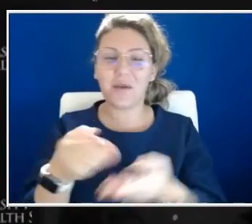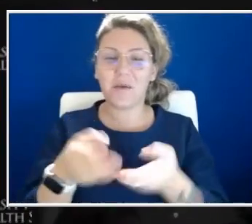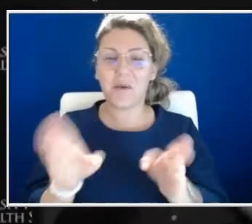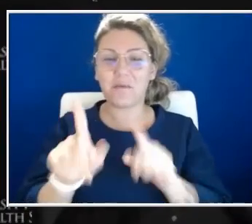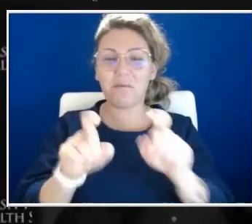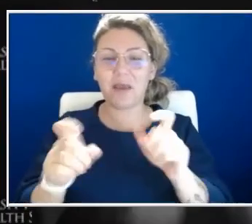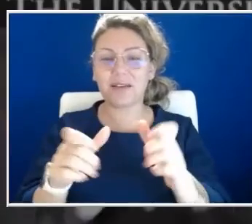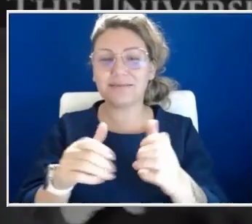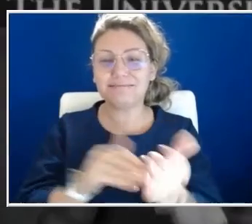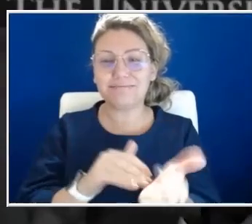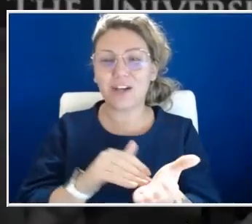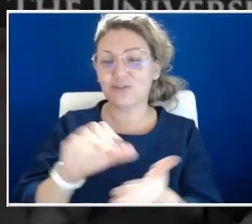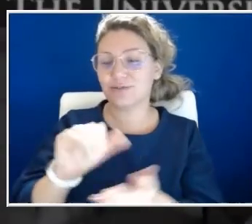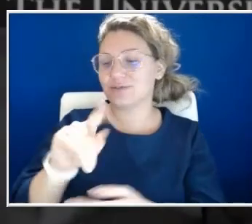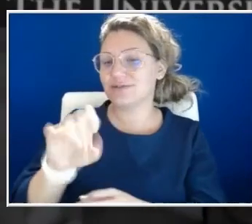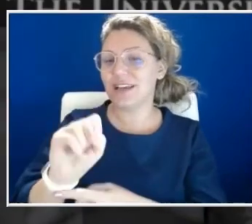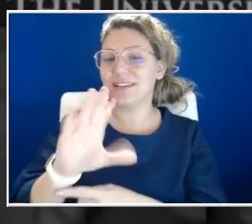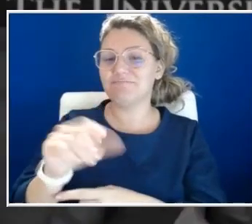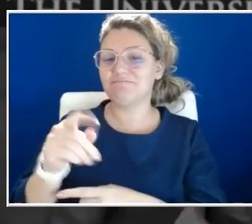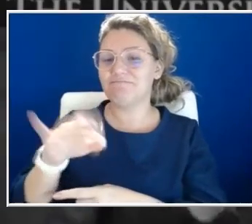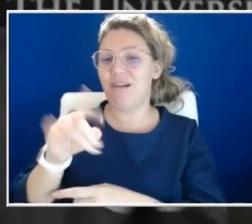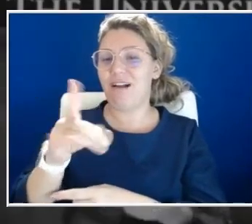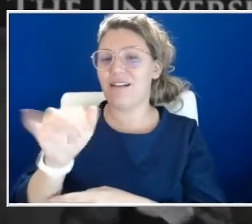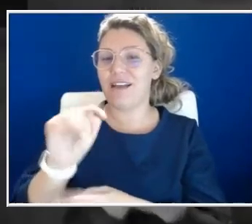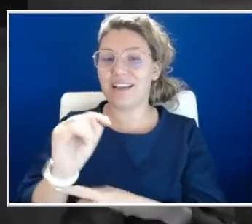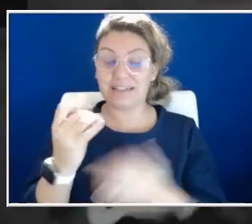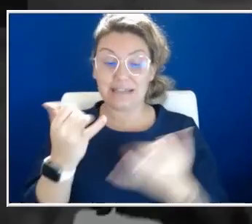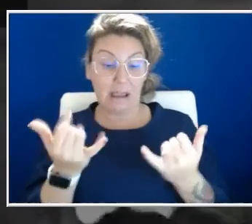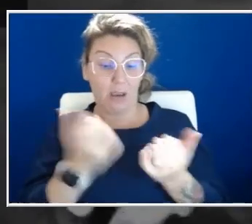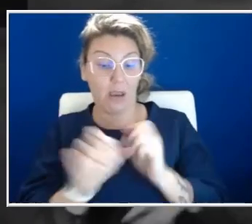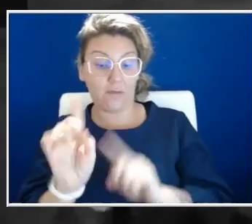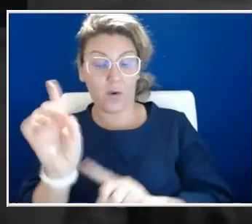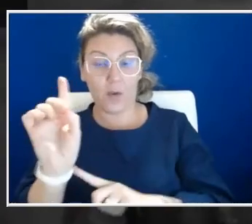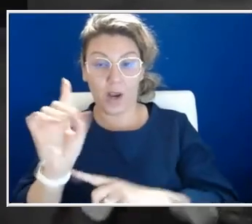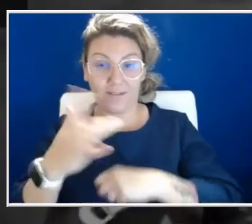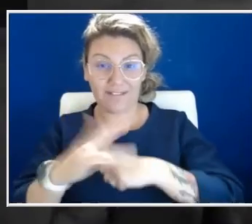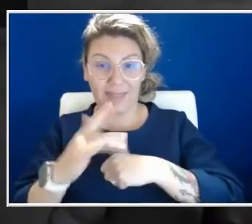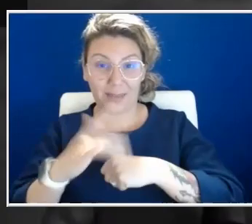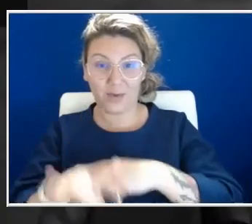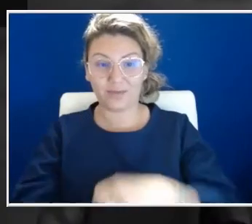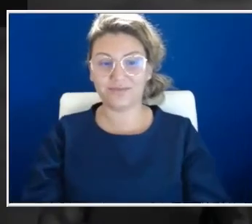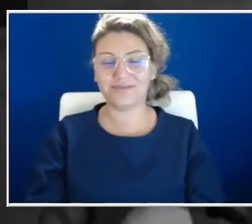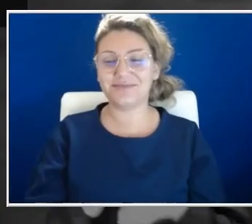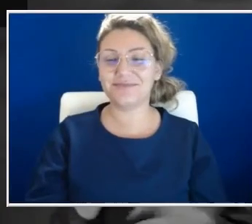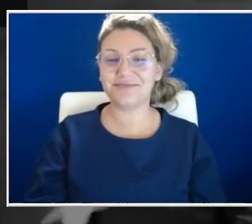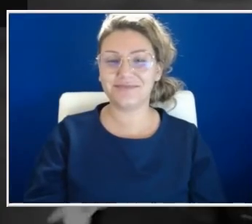with Dr. Stites podcast. Now everywhere podcasts are available.